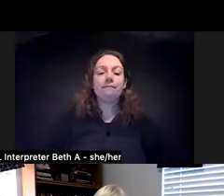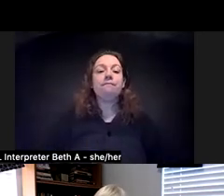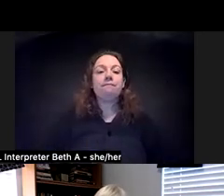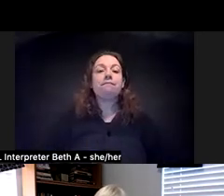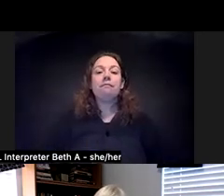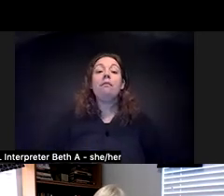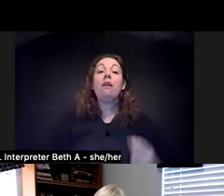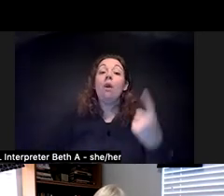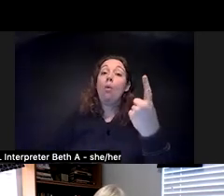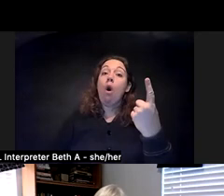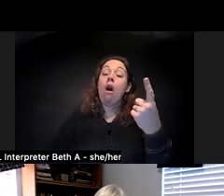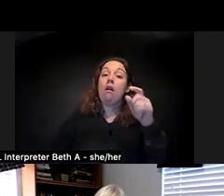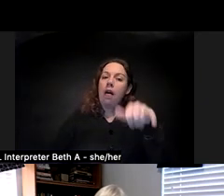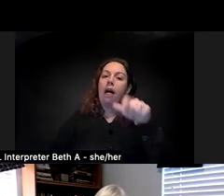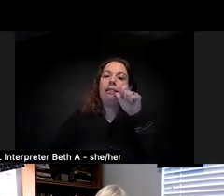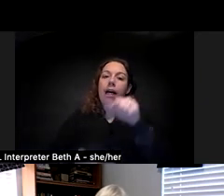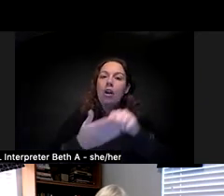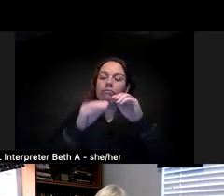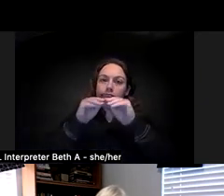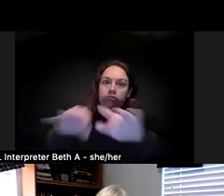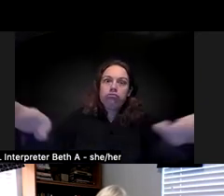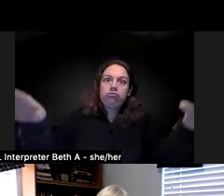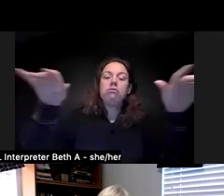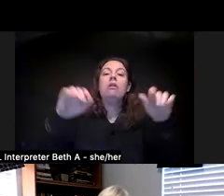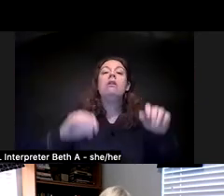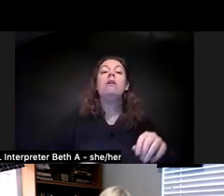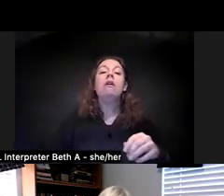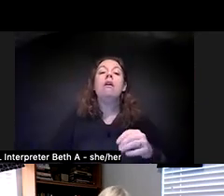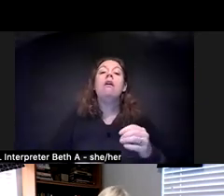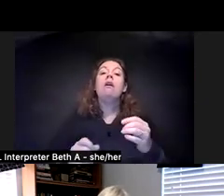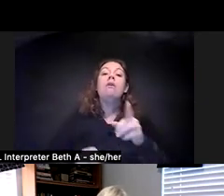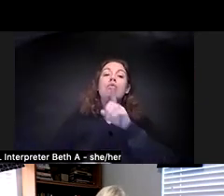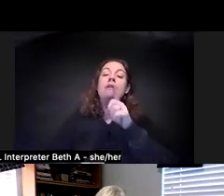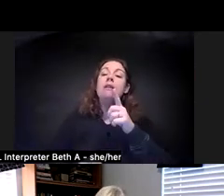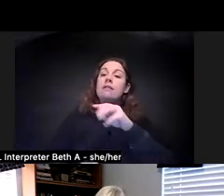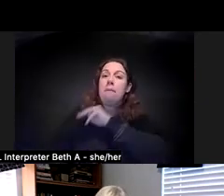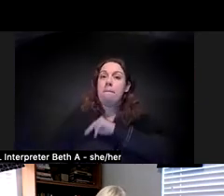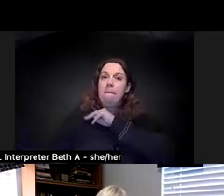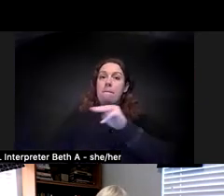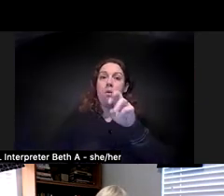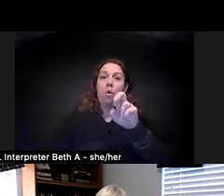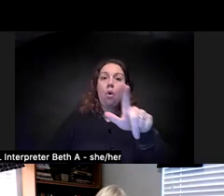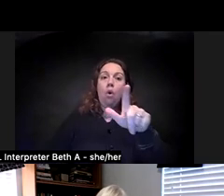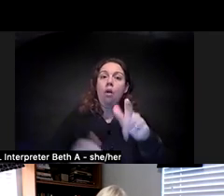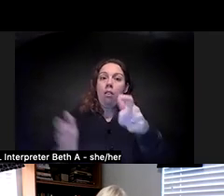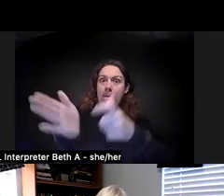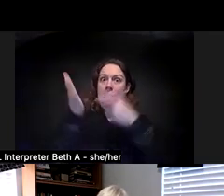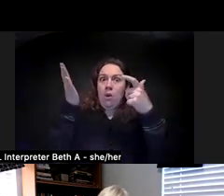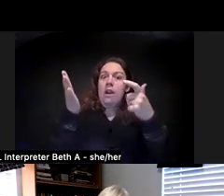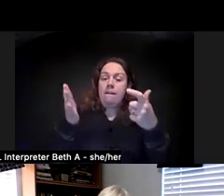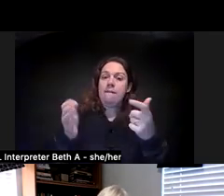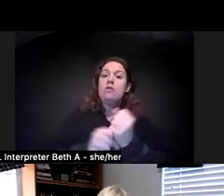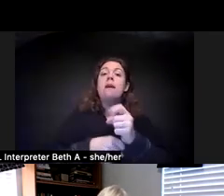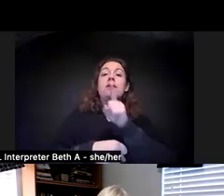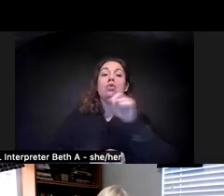imperative, ensure people with disabilities are part of society's story. Next, please.